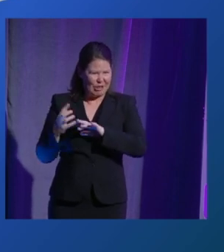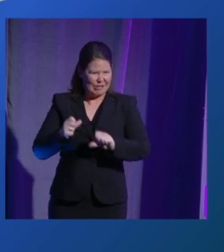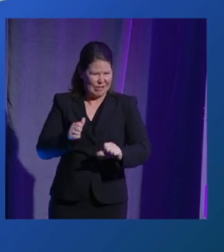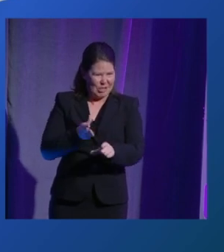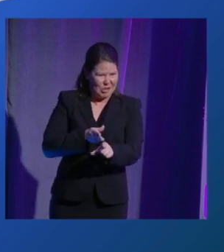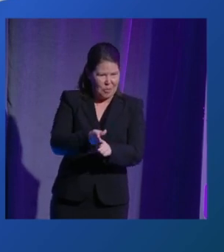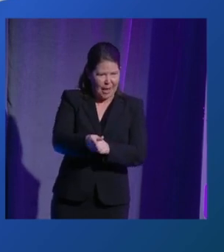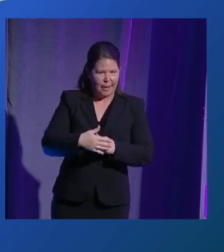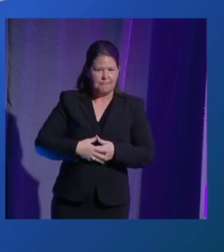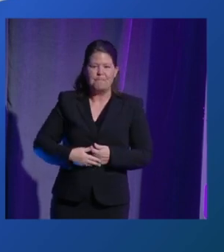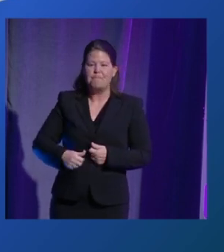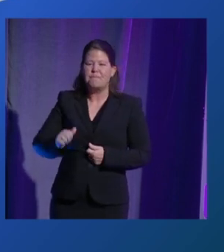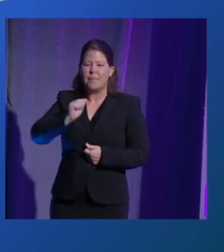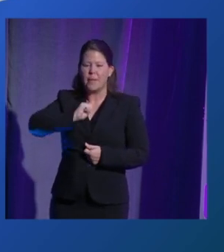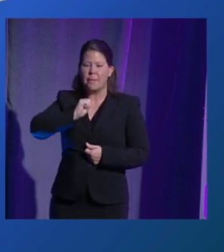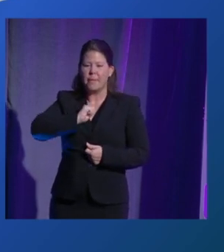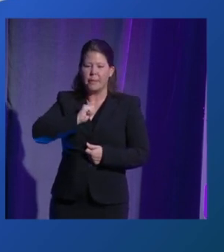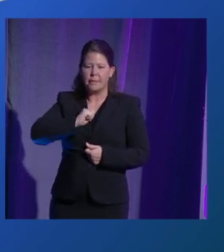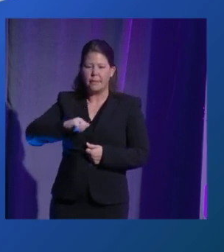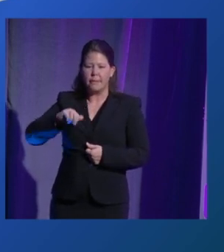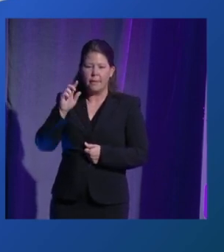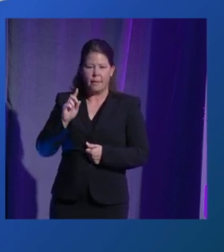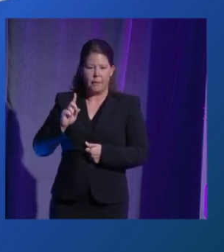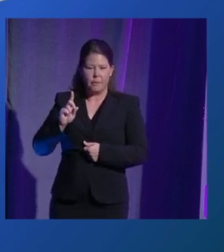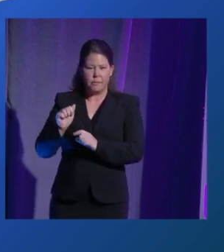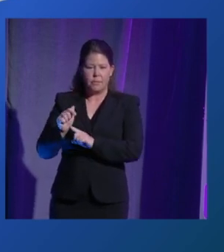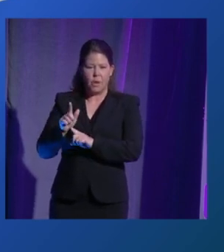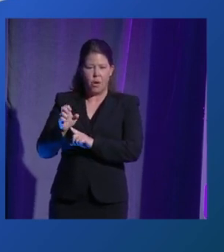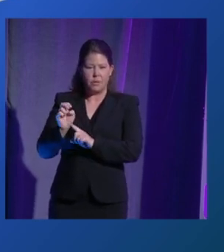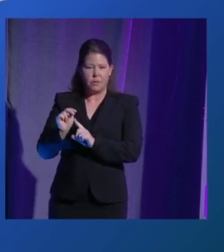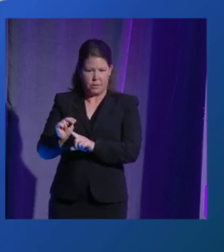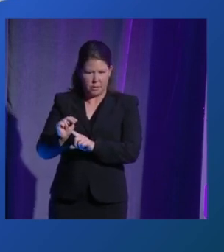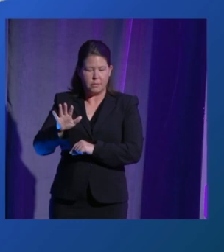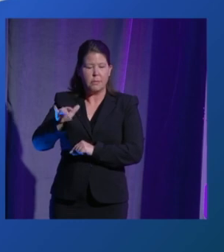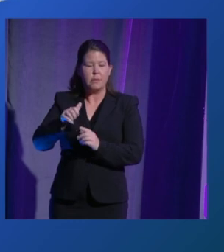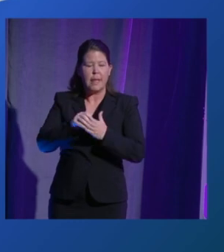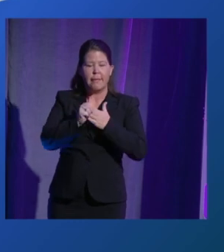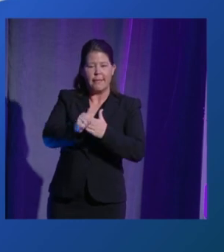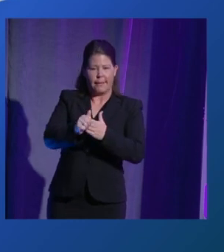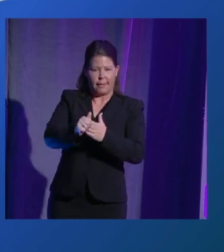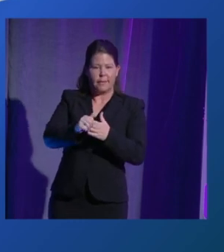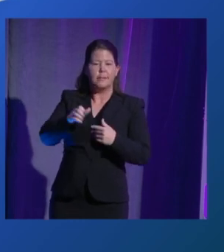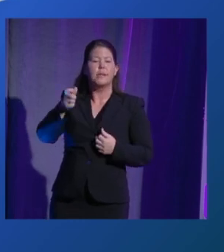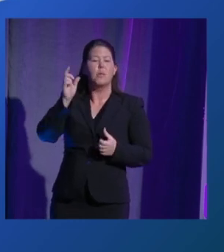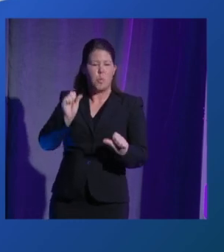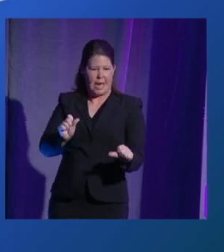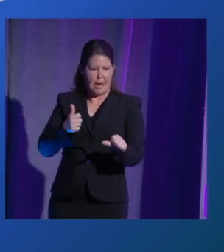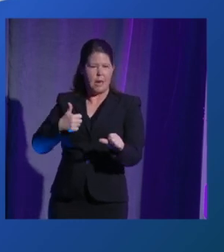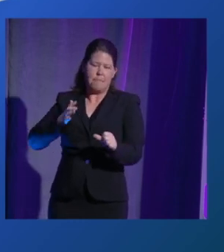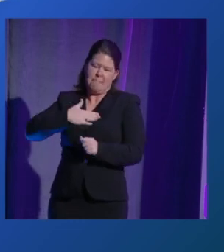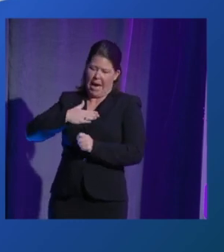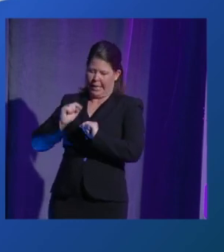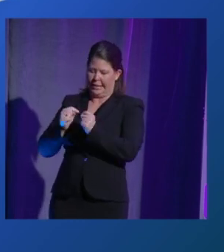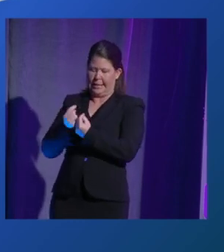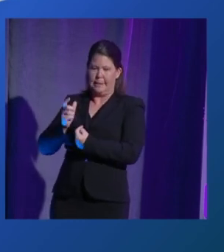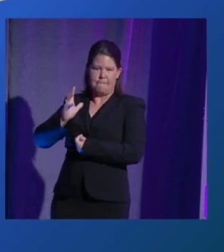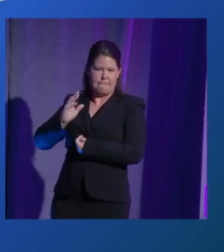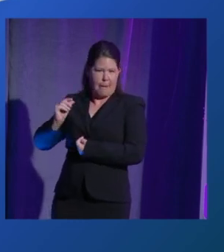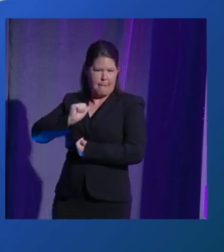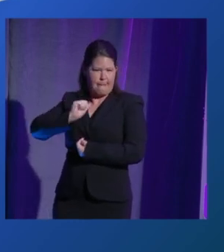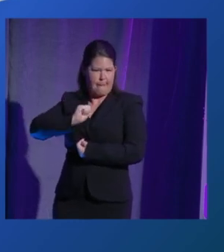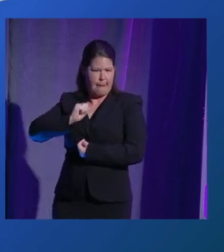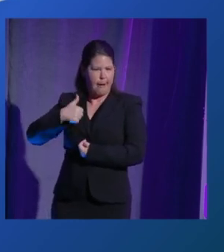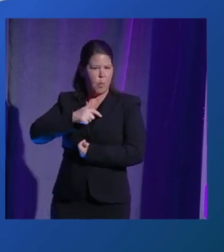group at or National Laboratory so my my team and I we've been creating AI tools and deploying these tools